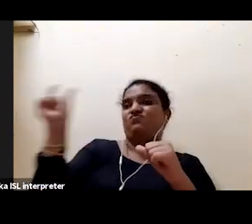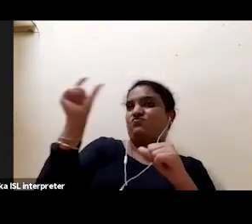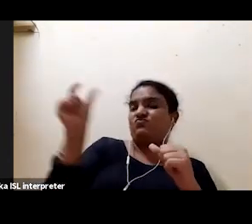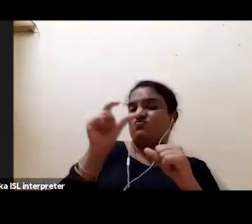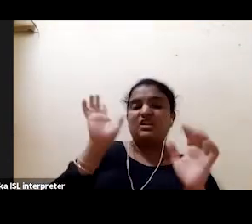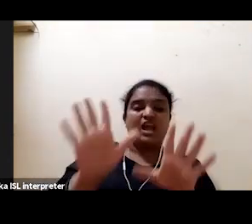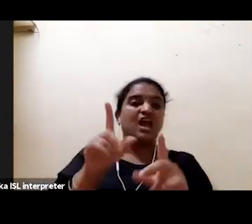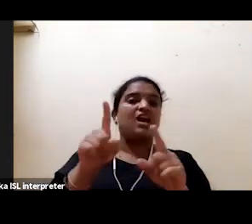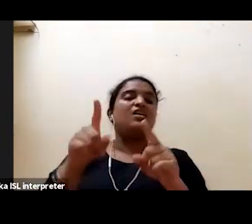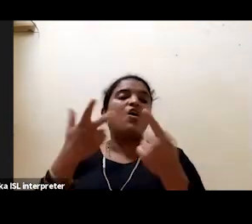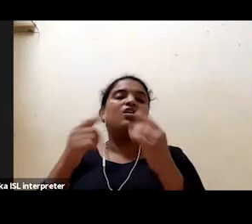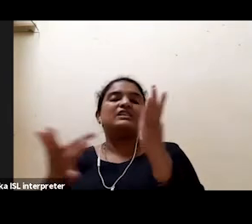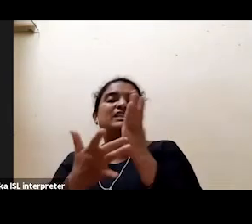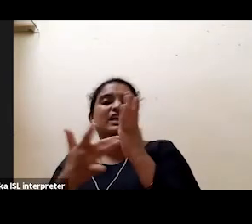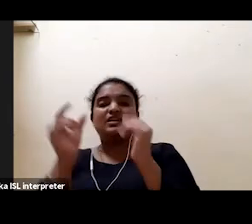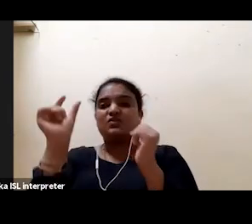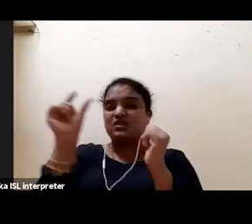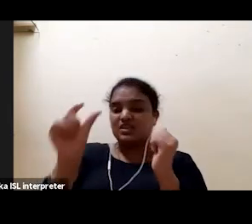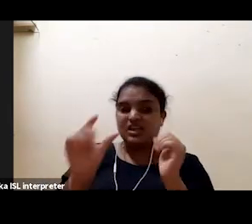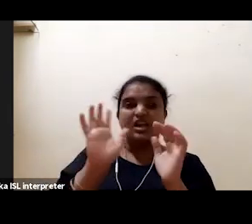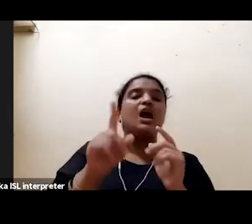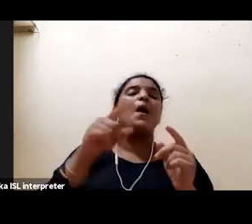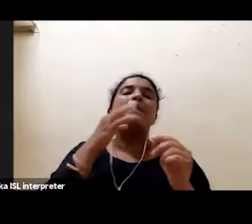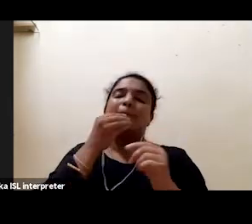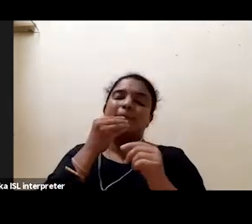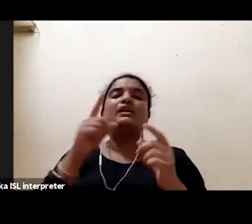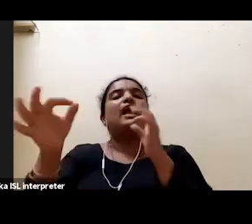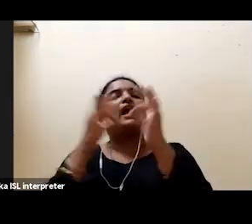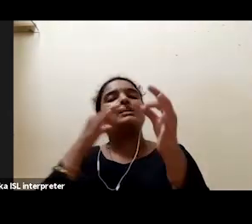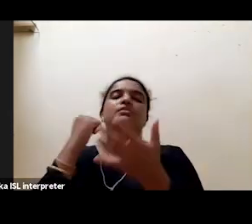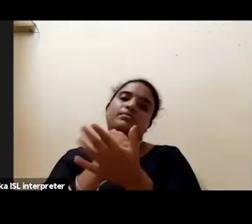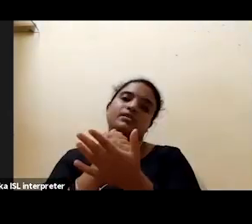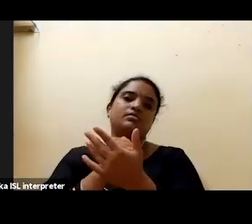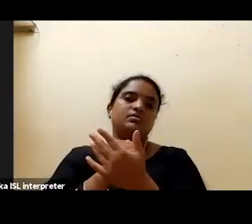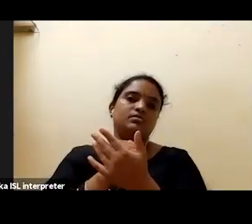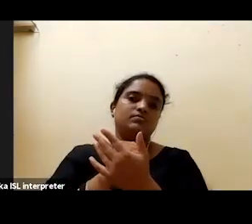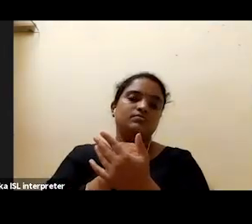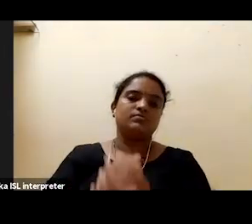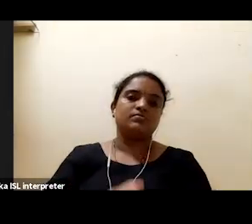very technical, make sure you always explain it in your post.